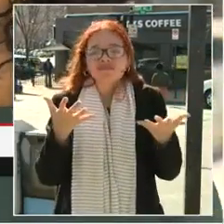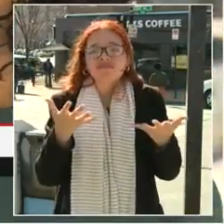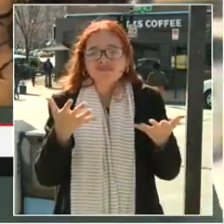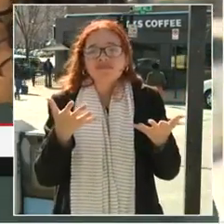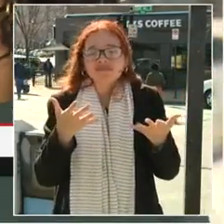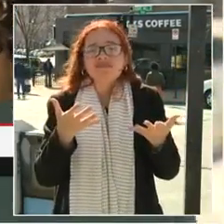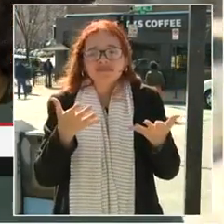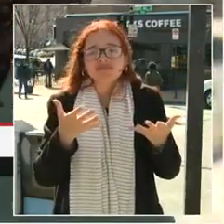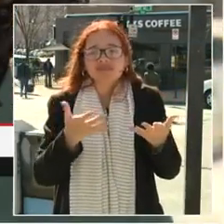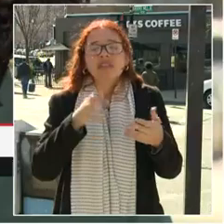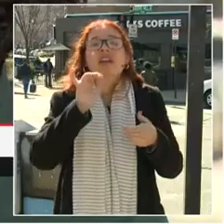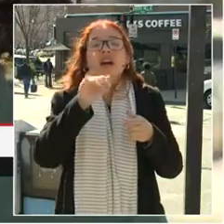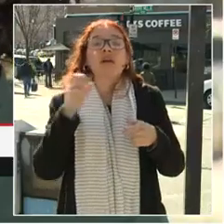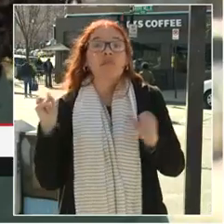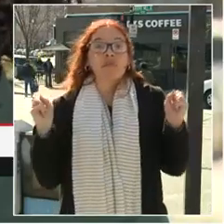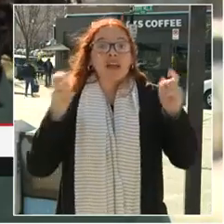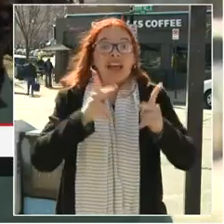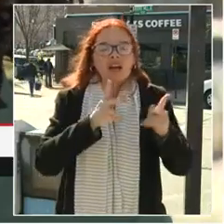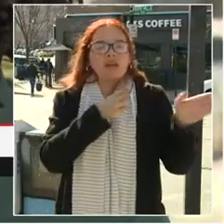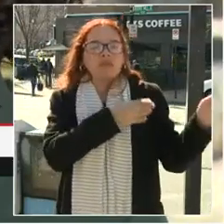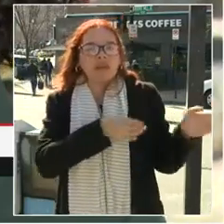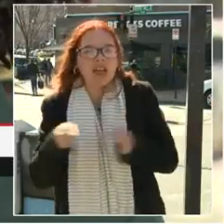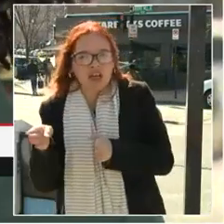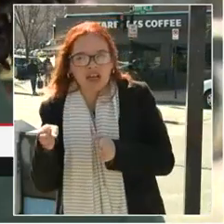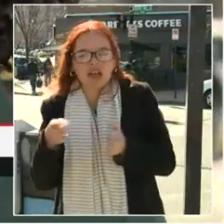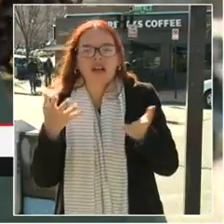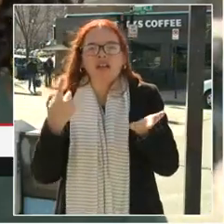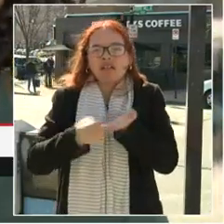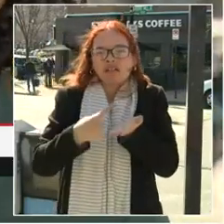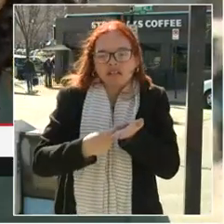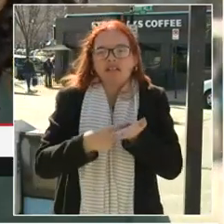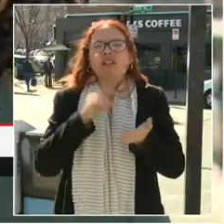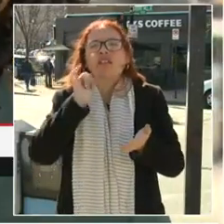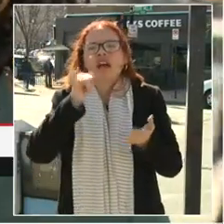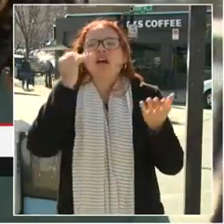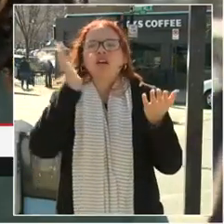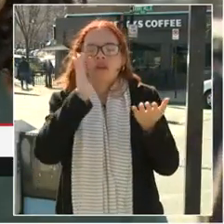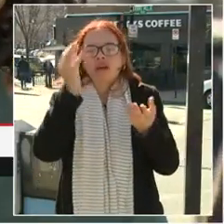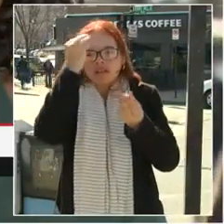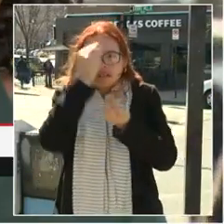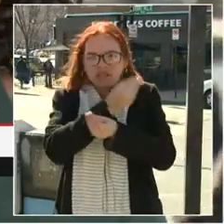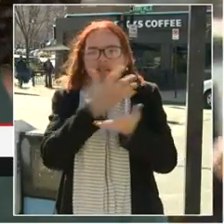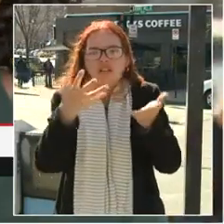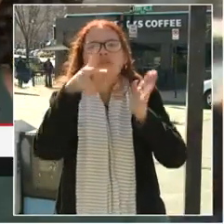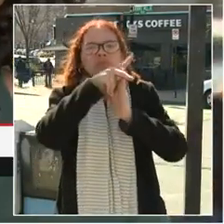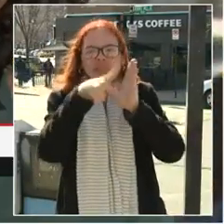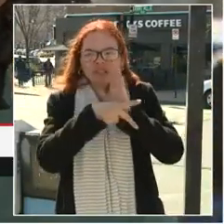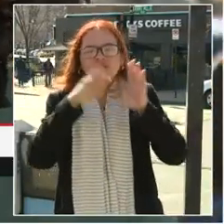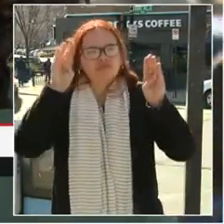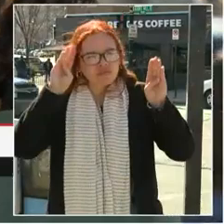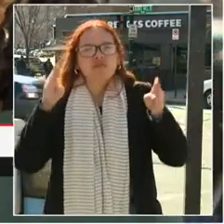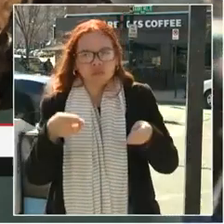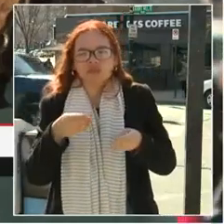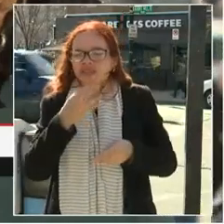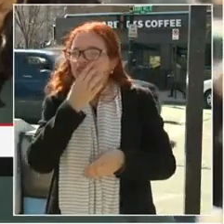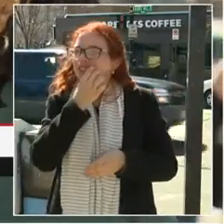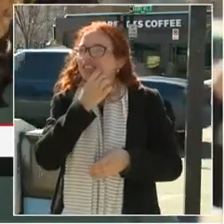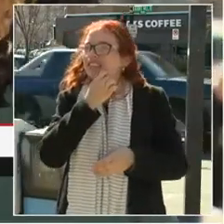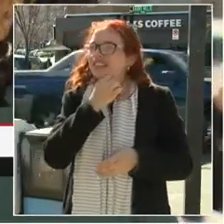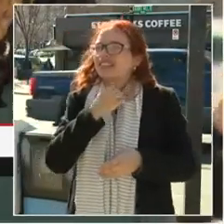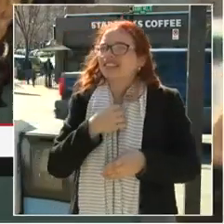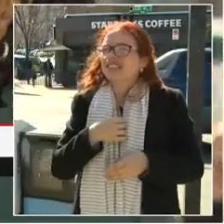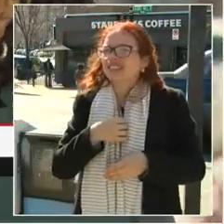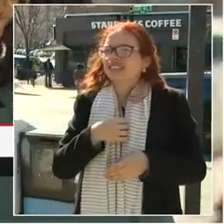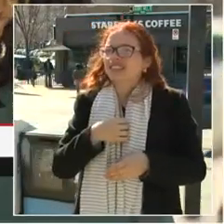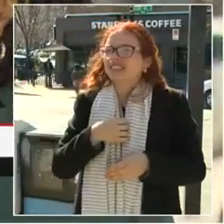black families in D.C. So we'll be announcing a lot of policies that are focused on that. You're welcome. Yes. Hello, thank